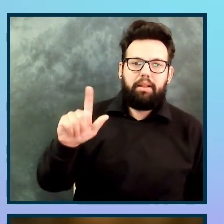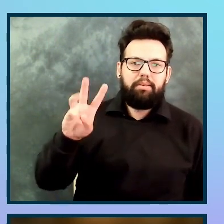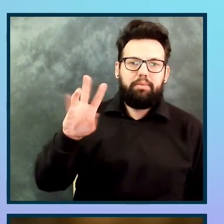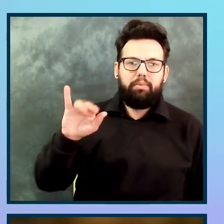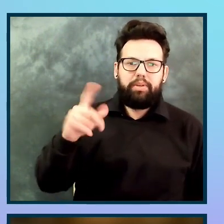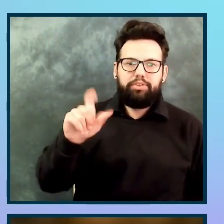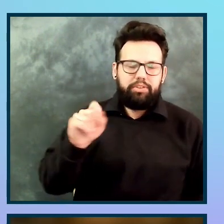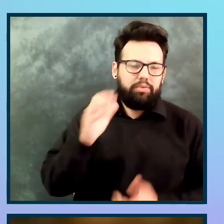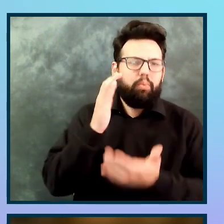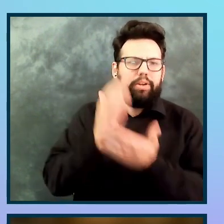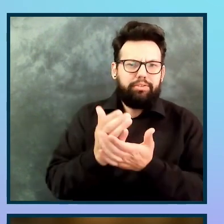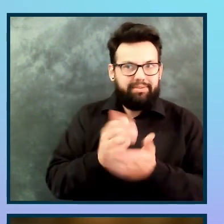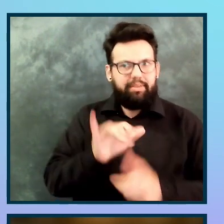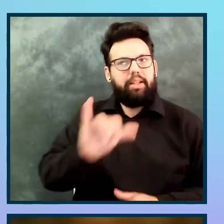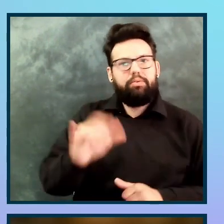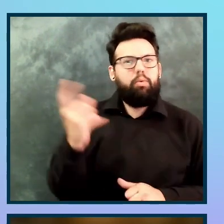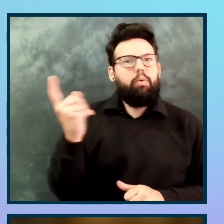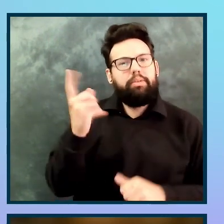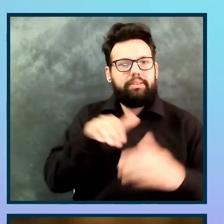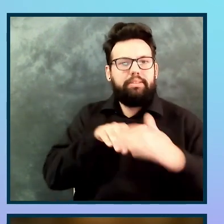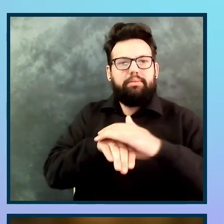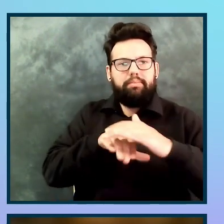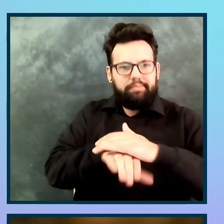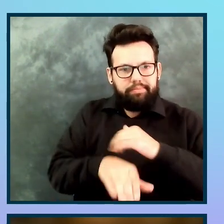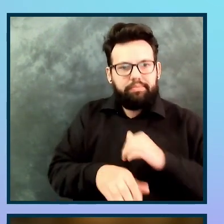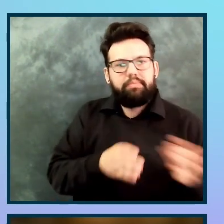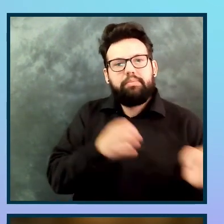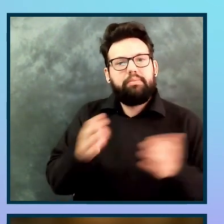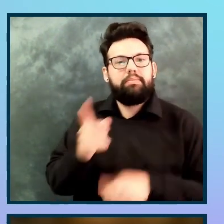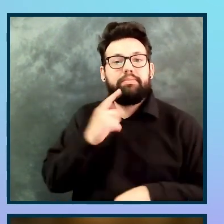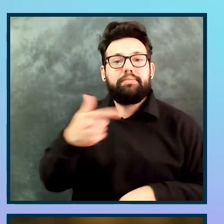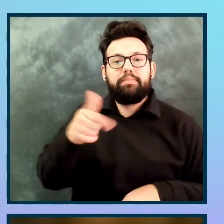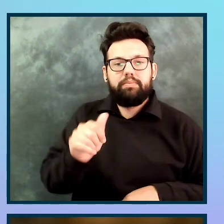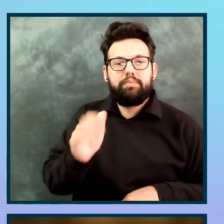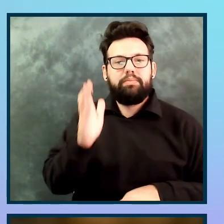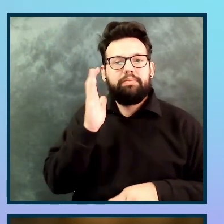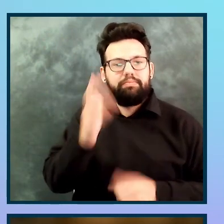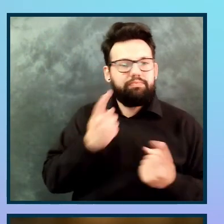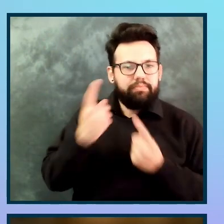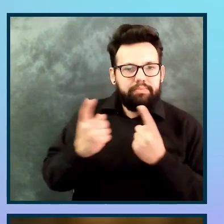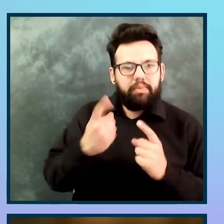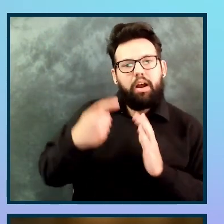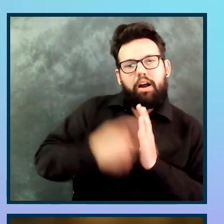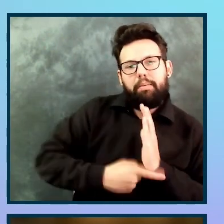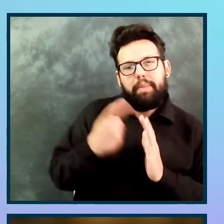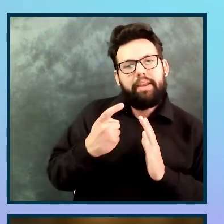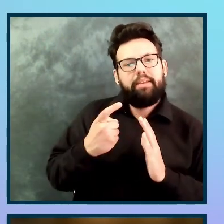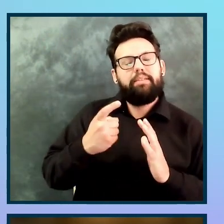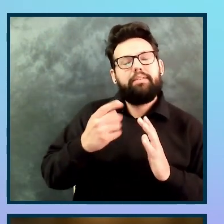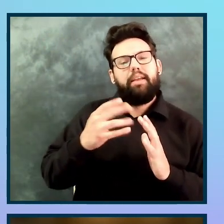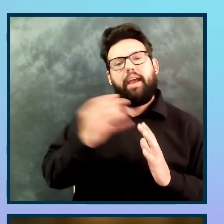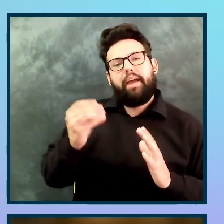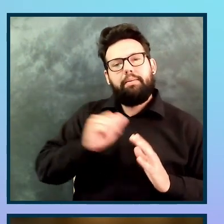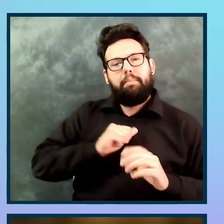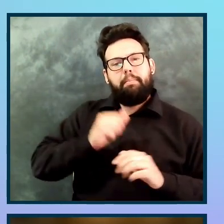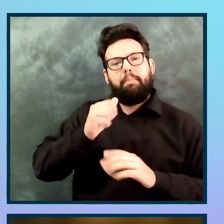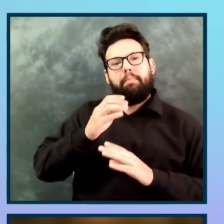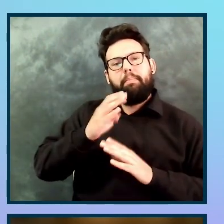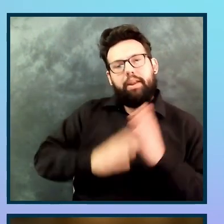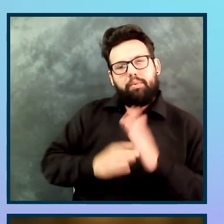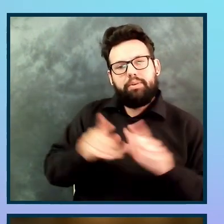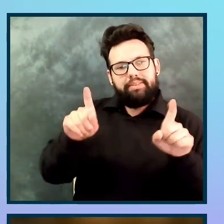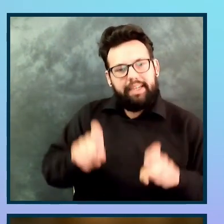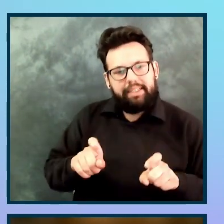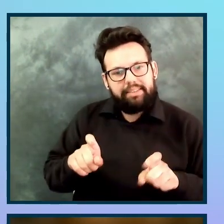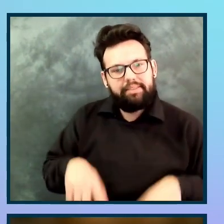we look at QA, we're going to look at automated and manual testing. We're going to do things like harding tests, which is flash rate testing. And then we're